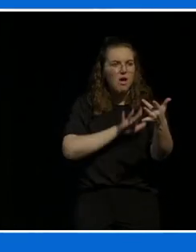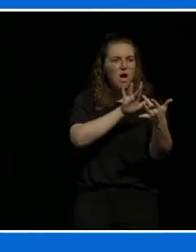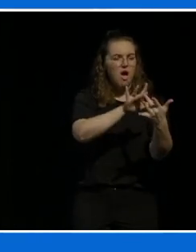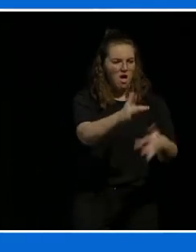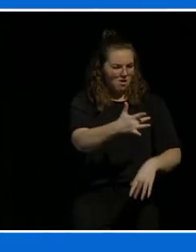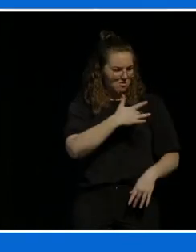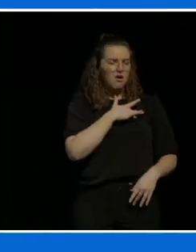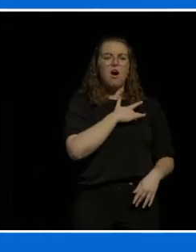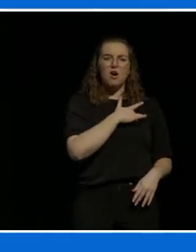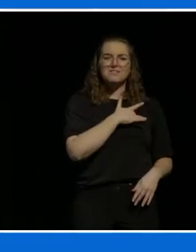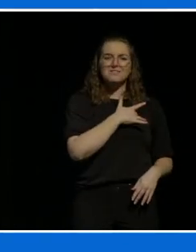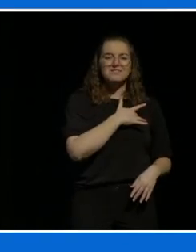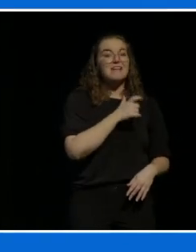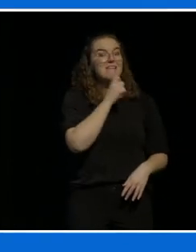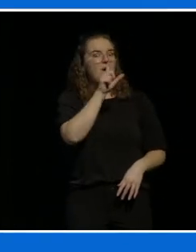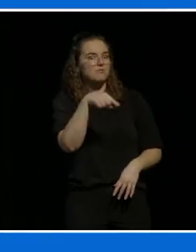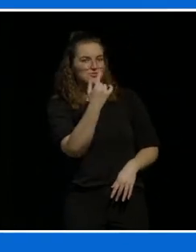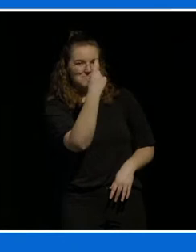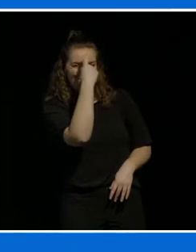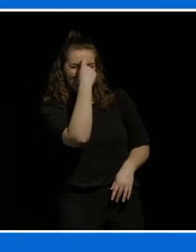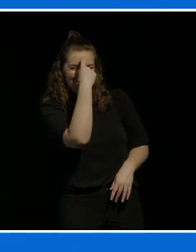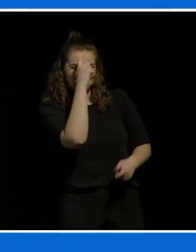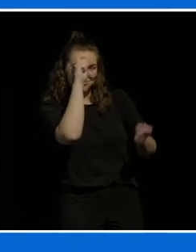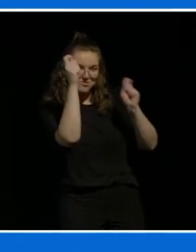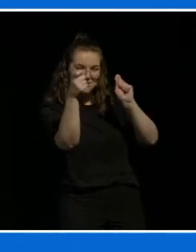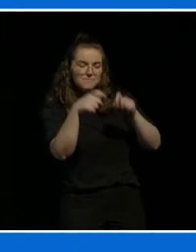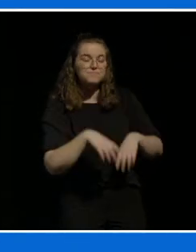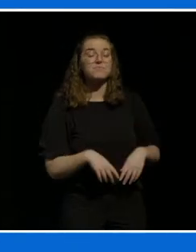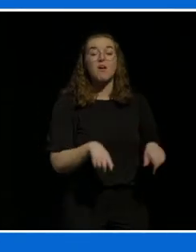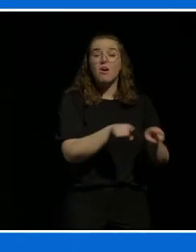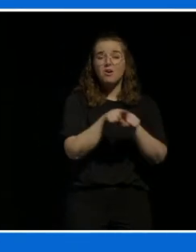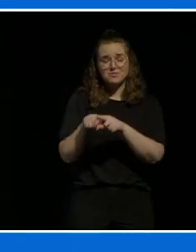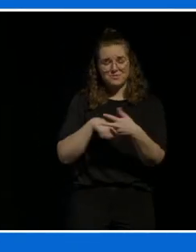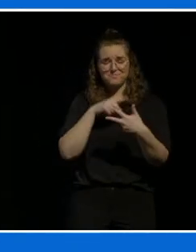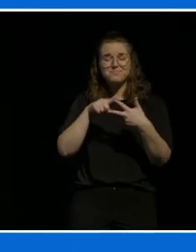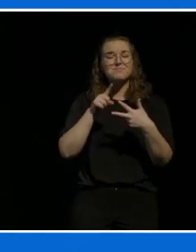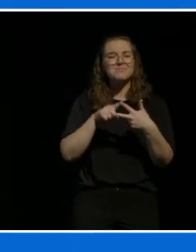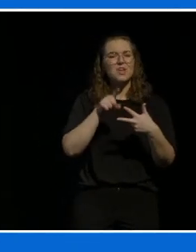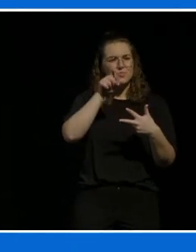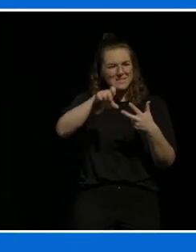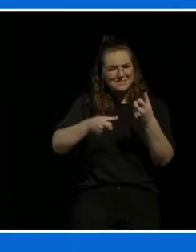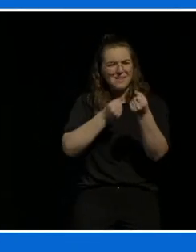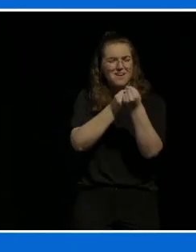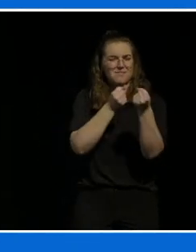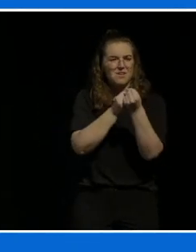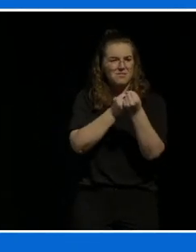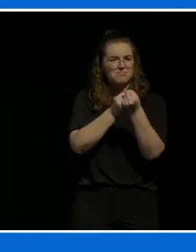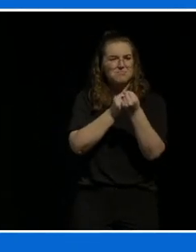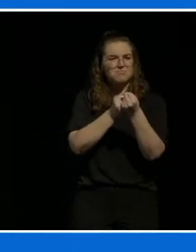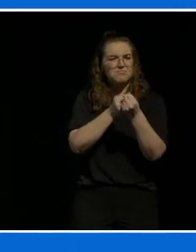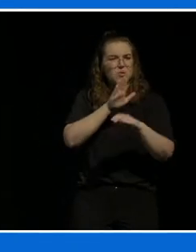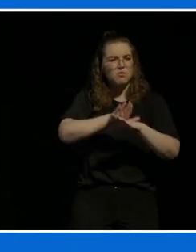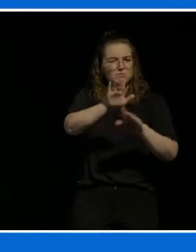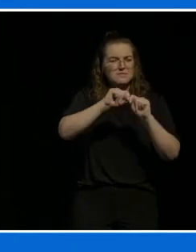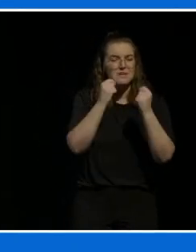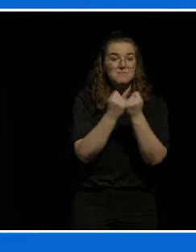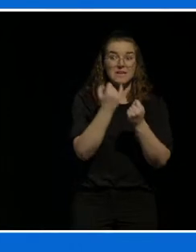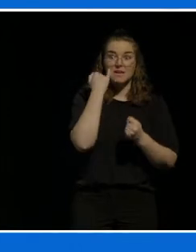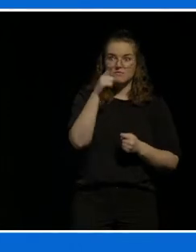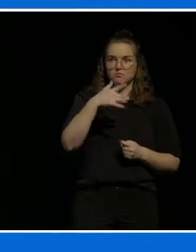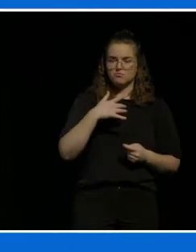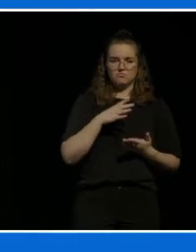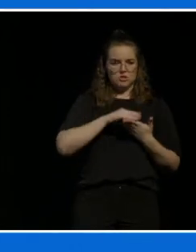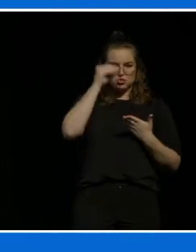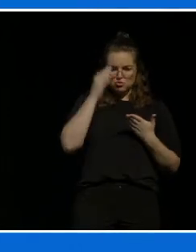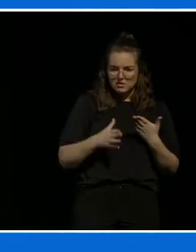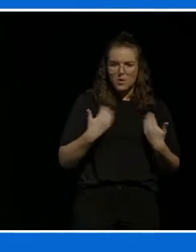just minds. The second is you need to get an advocate in your corner. As a student, it can be very overwhelming to build a business, to